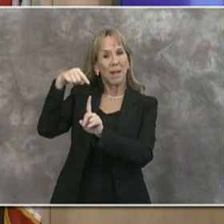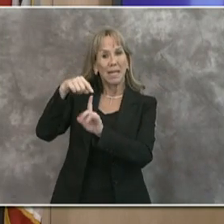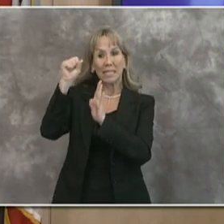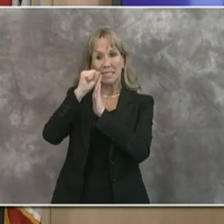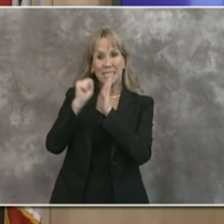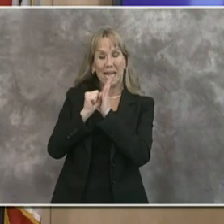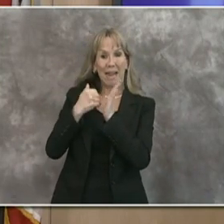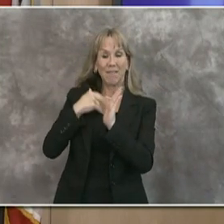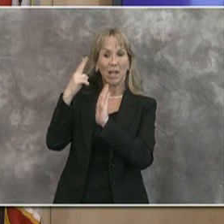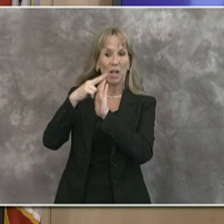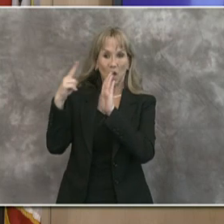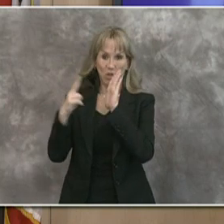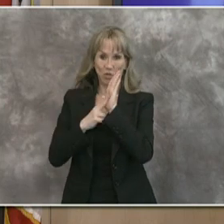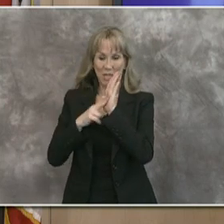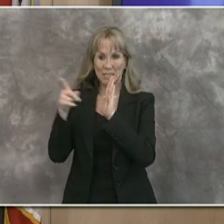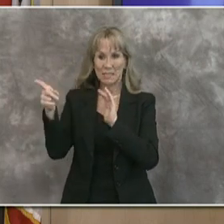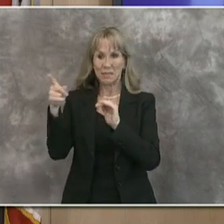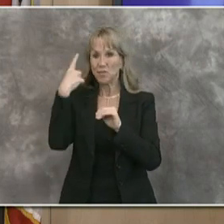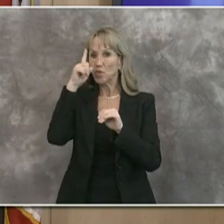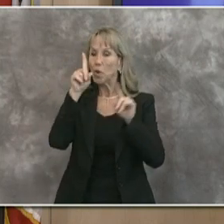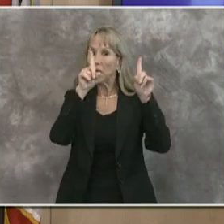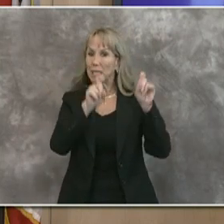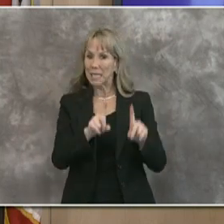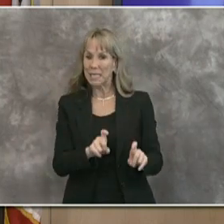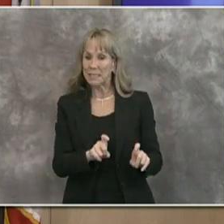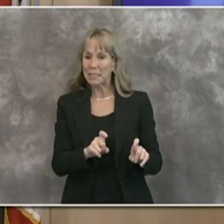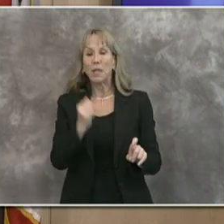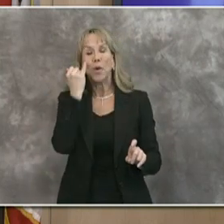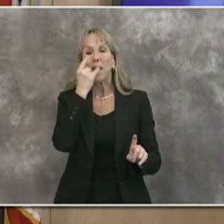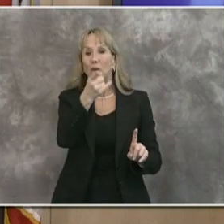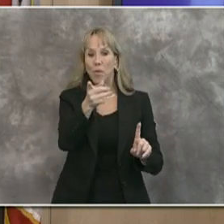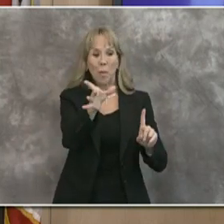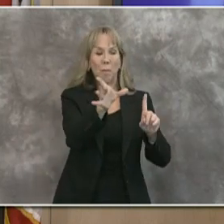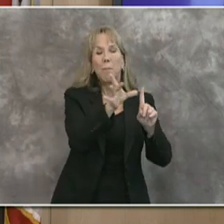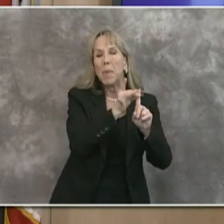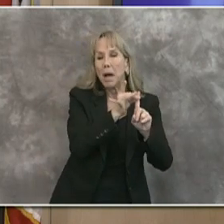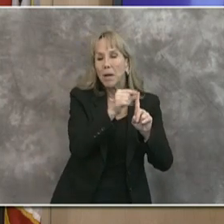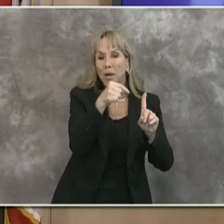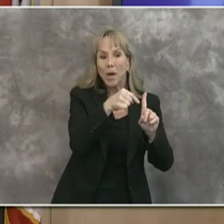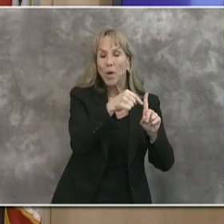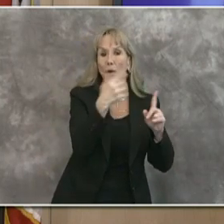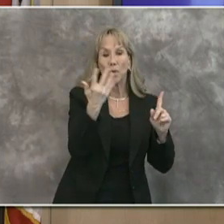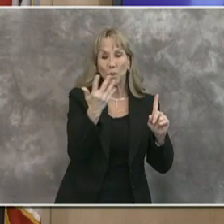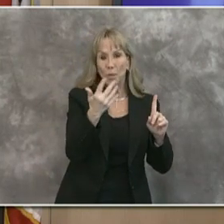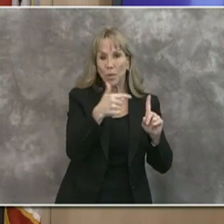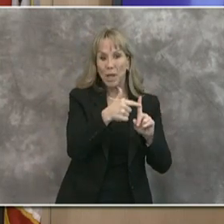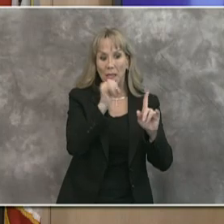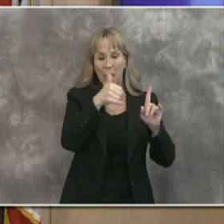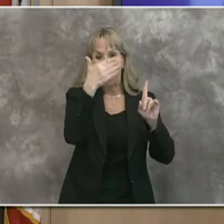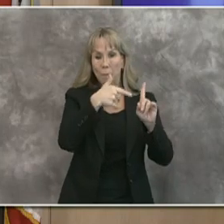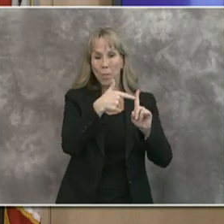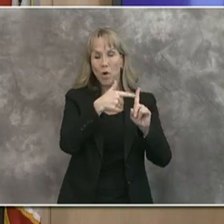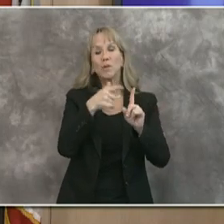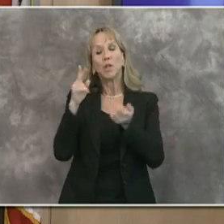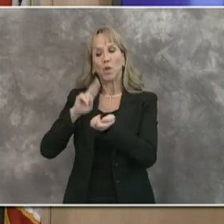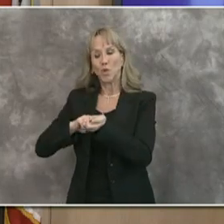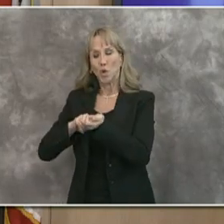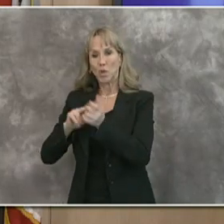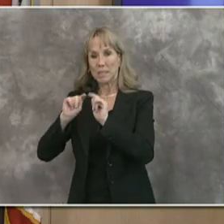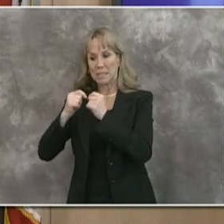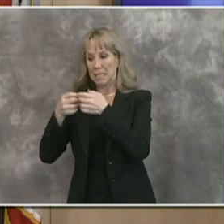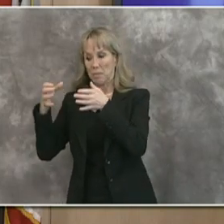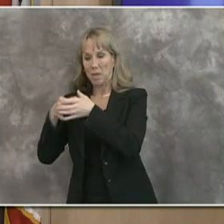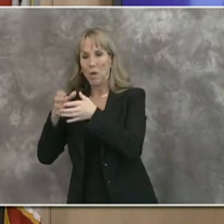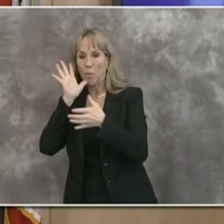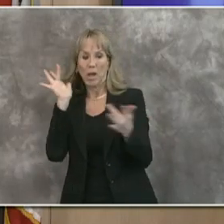has contracted to do these testing. So a positive in your example would be contacted by the nursing team from there,